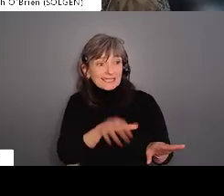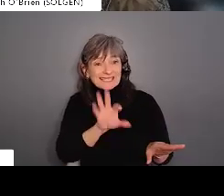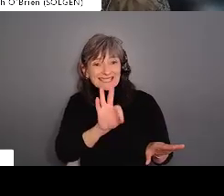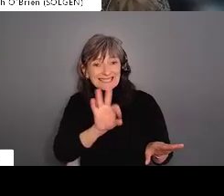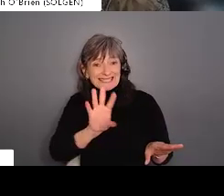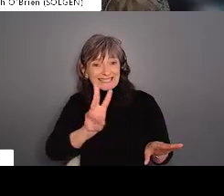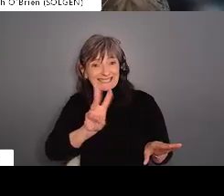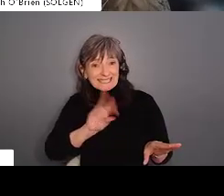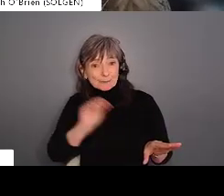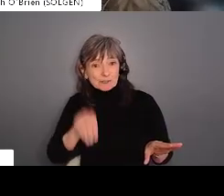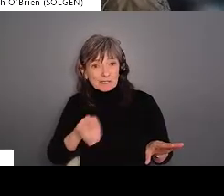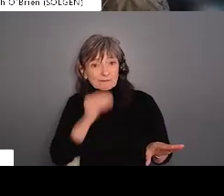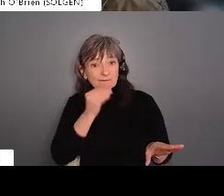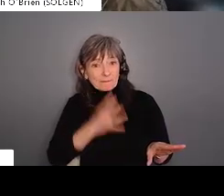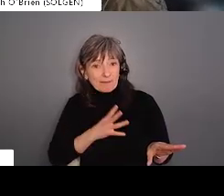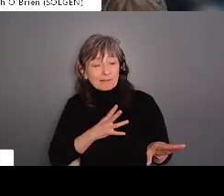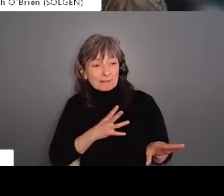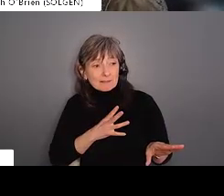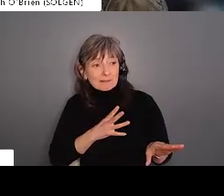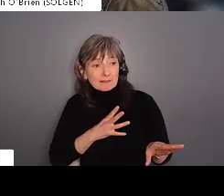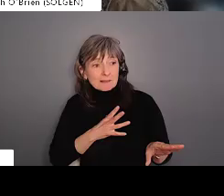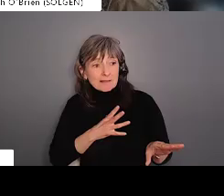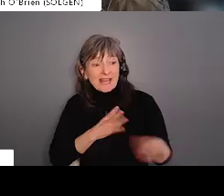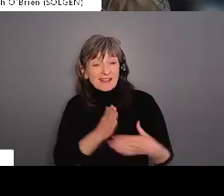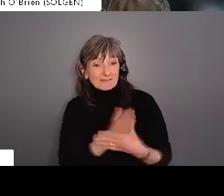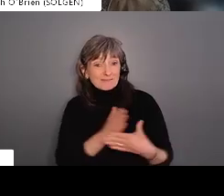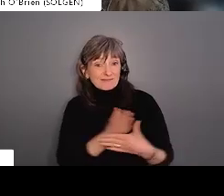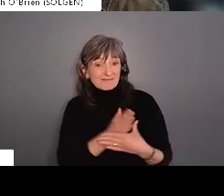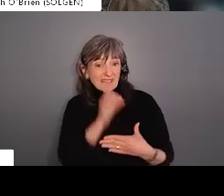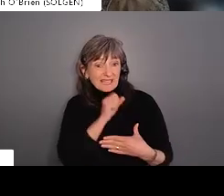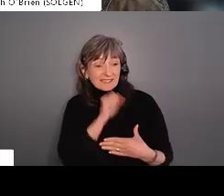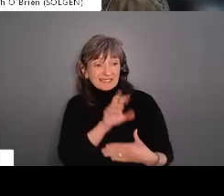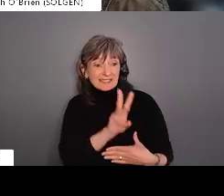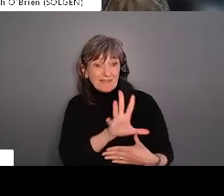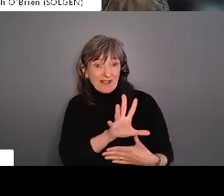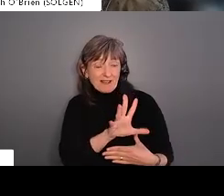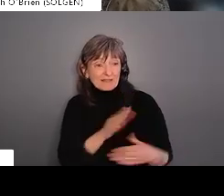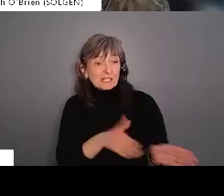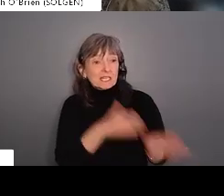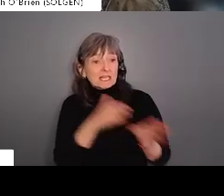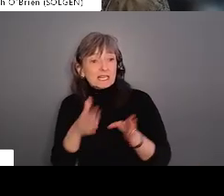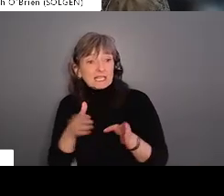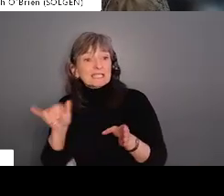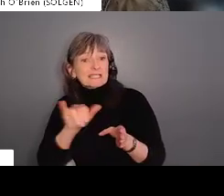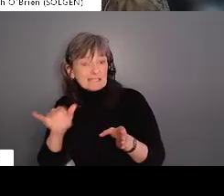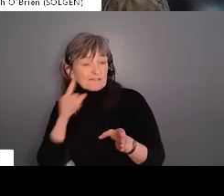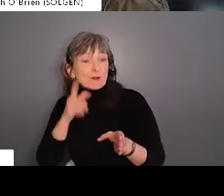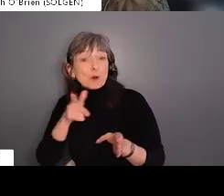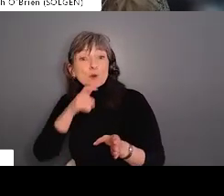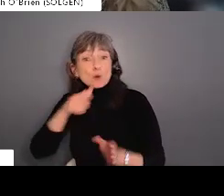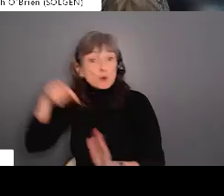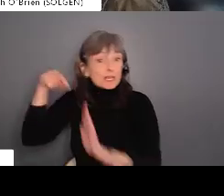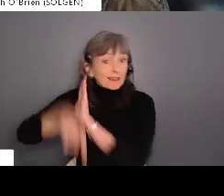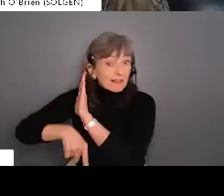victims were female and their median age was 65 years old. You can also see a very similar statistic here. We say perpetrators